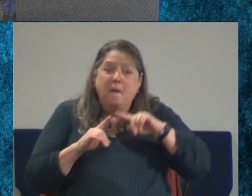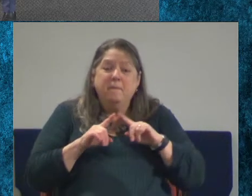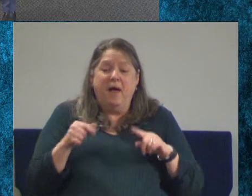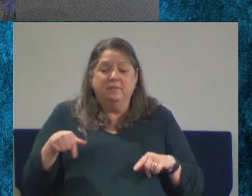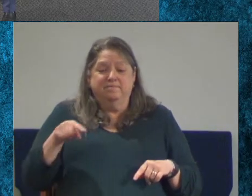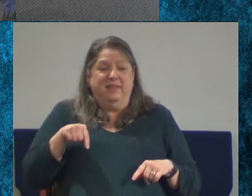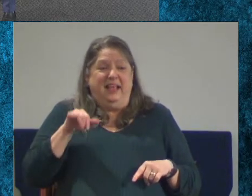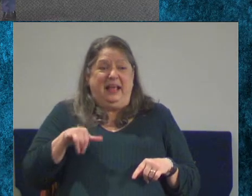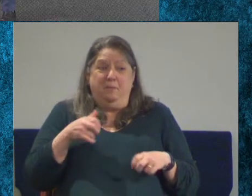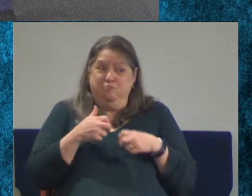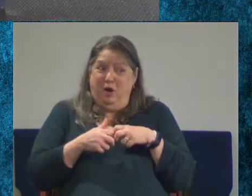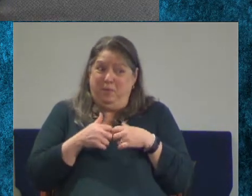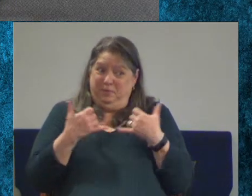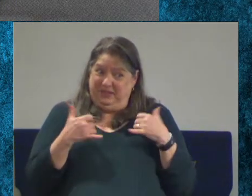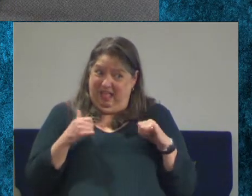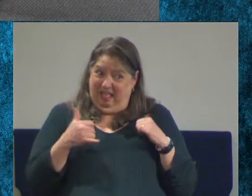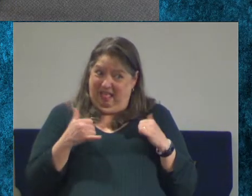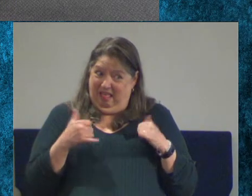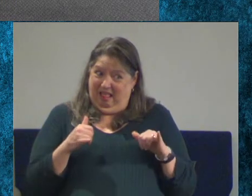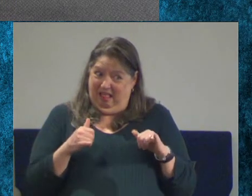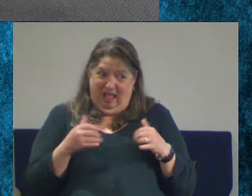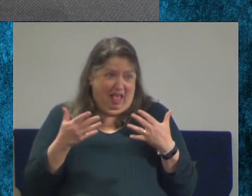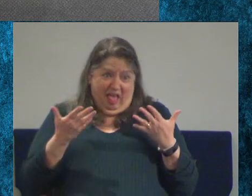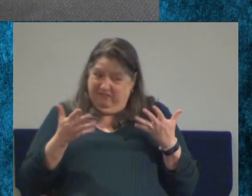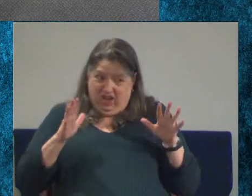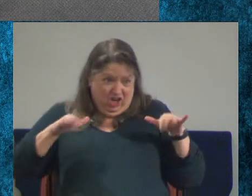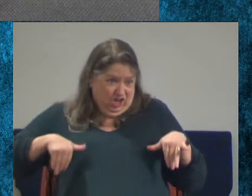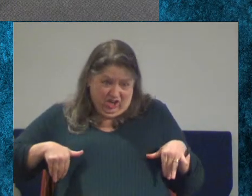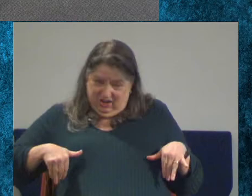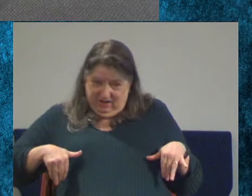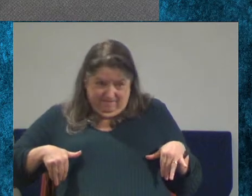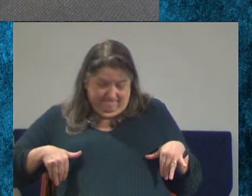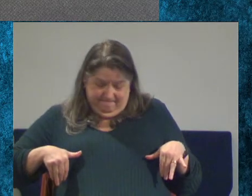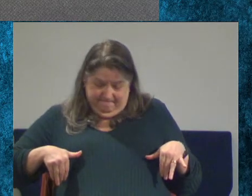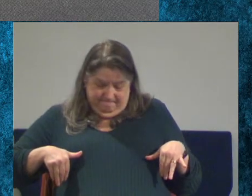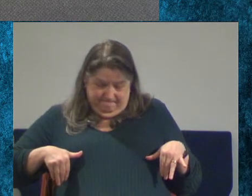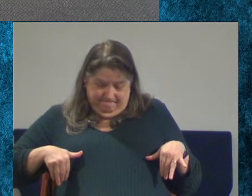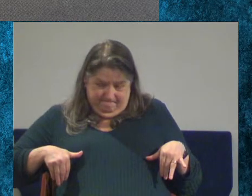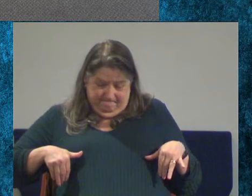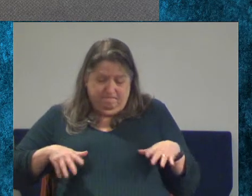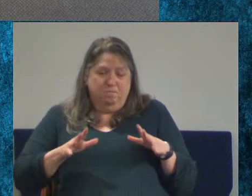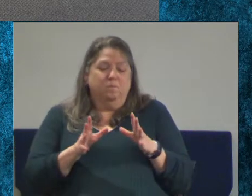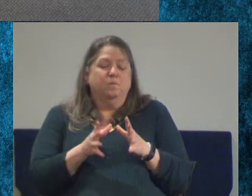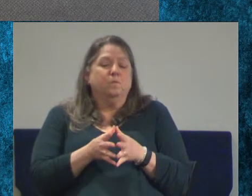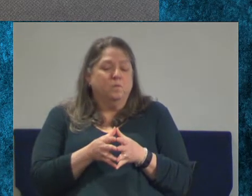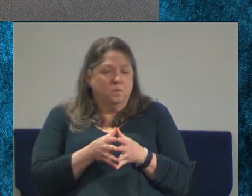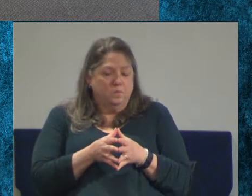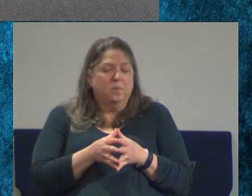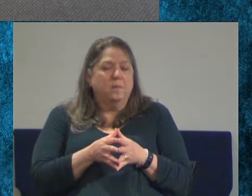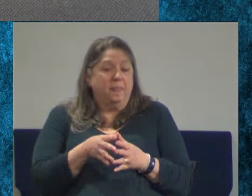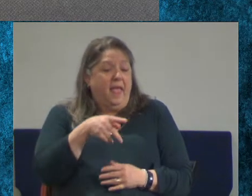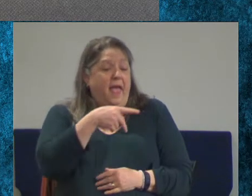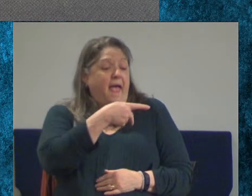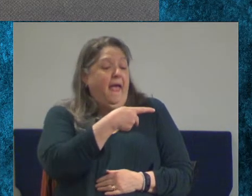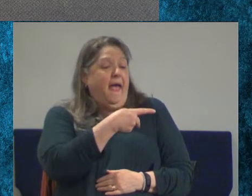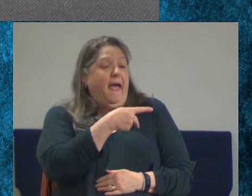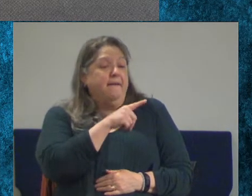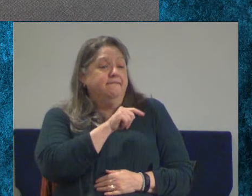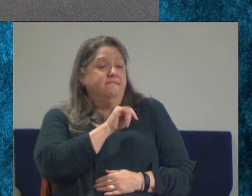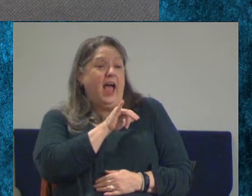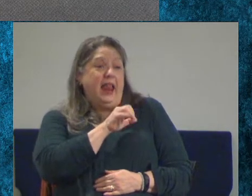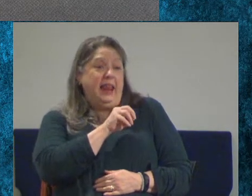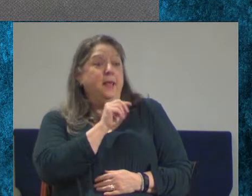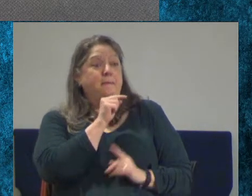Now, I want you to know that Philemon had all the right in the world. He was legally correct if he would